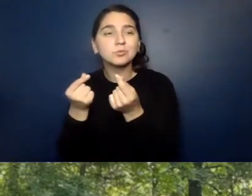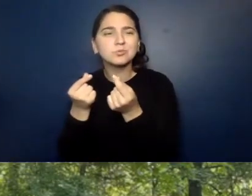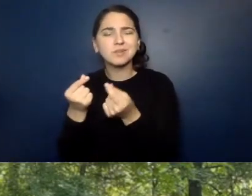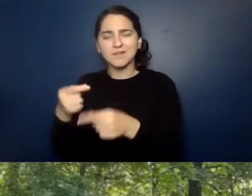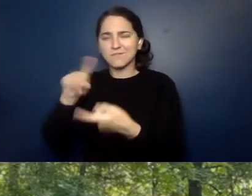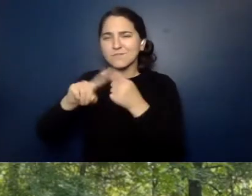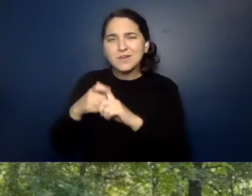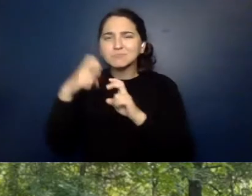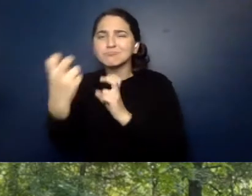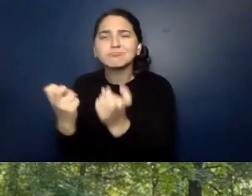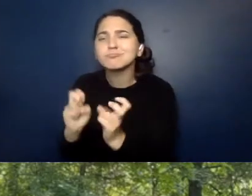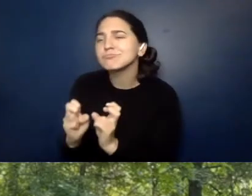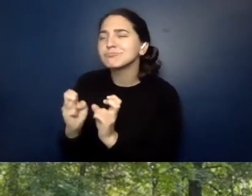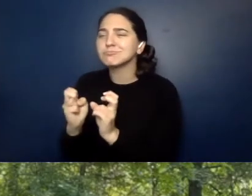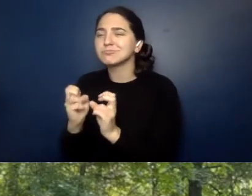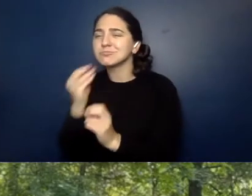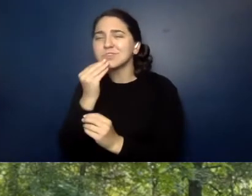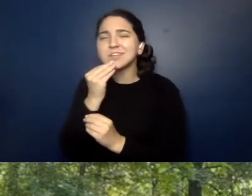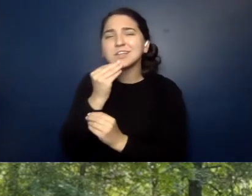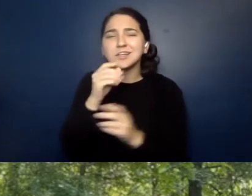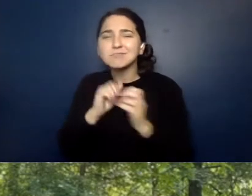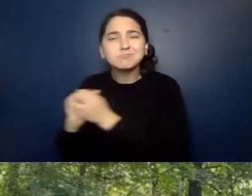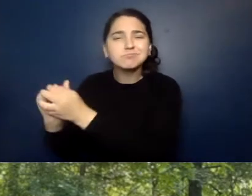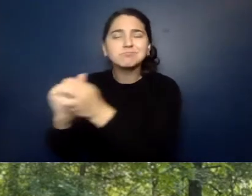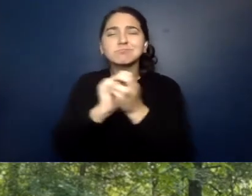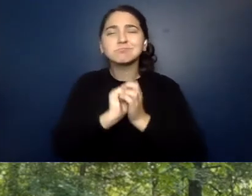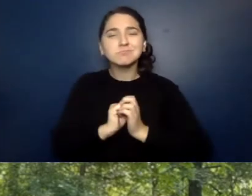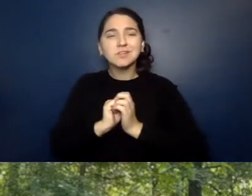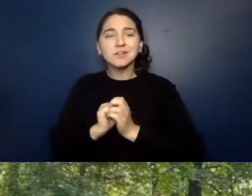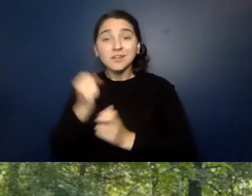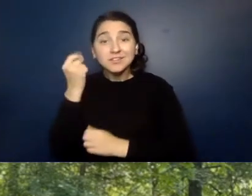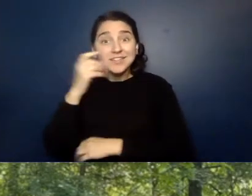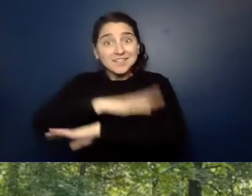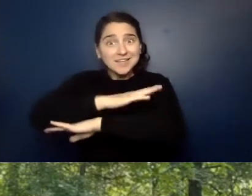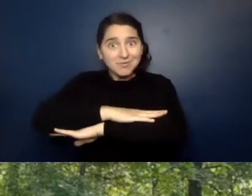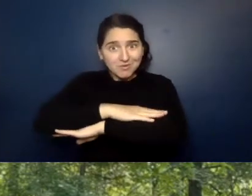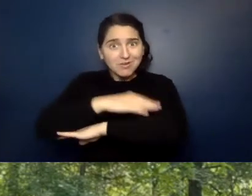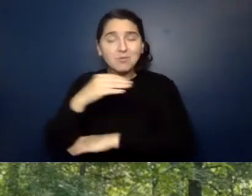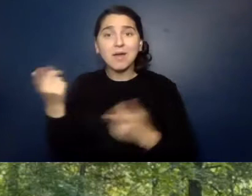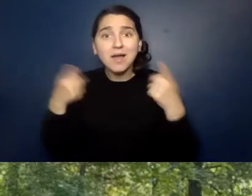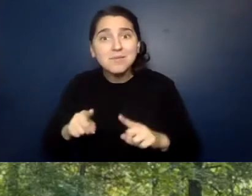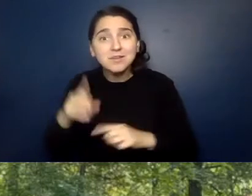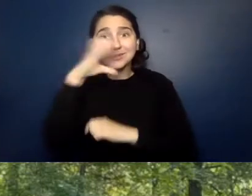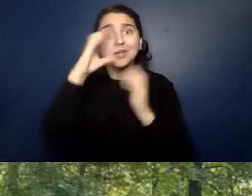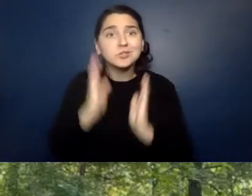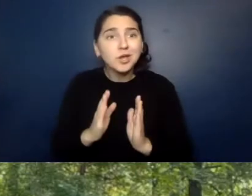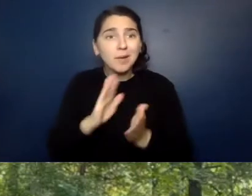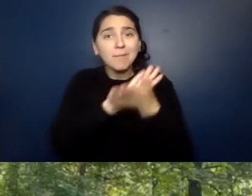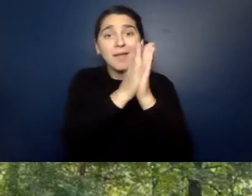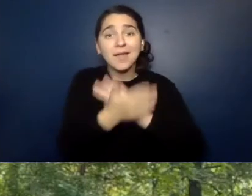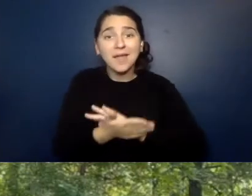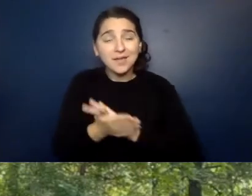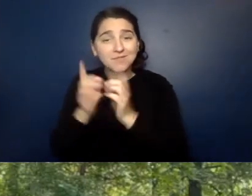Jesus often sat with his friends enjoying a meal of fellowship. At these tables, strangers were